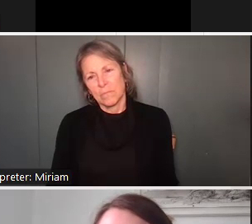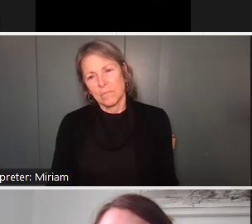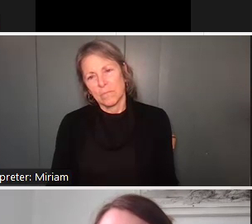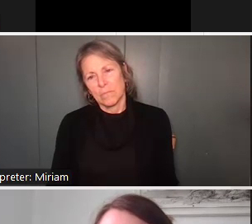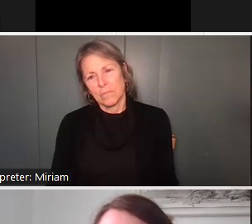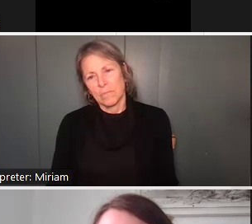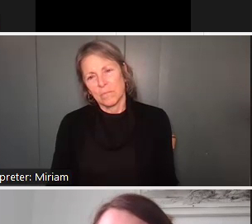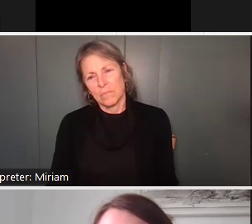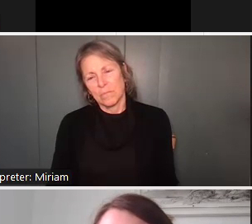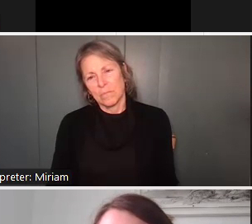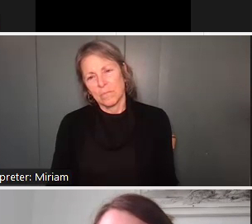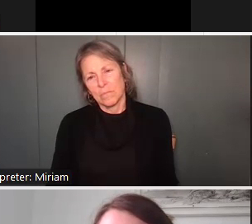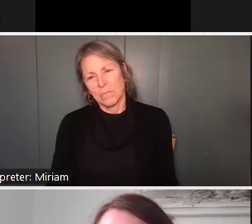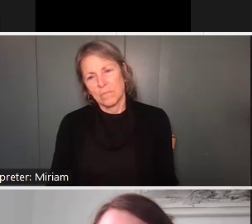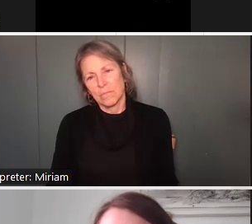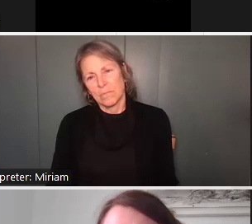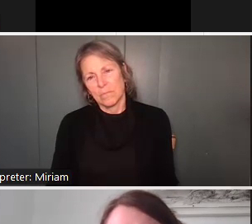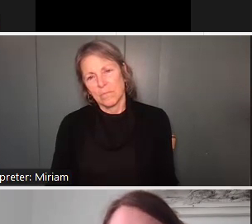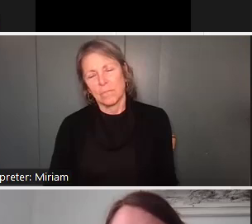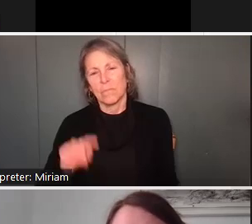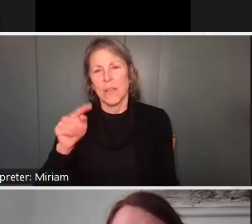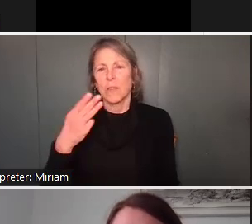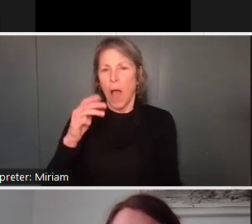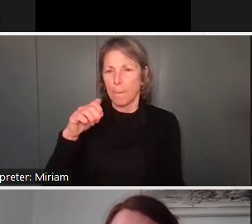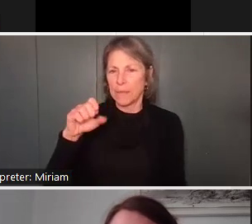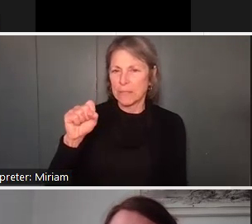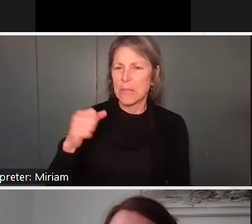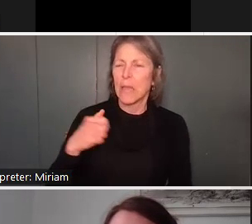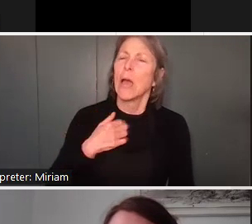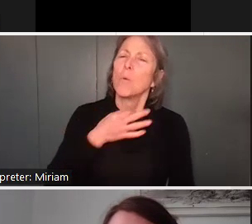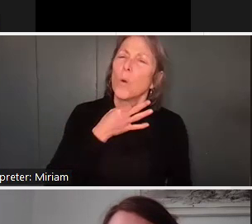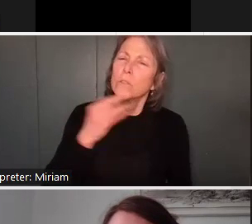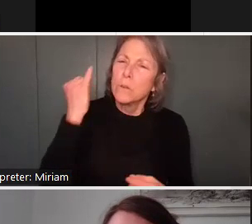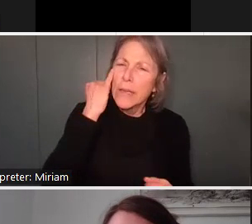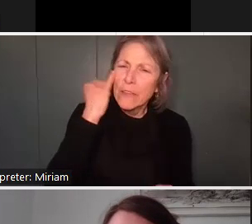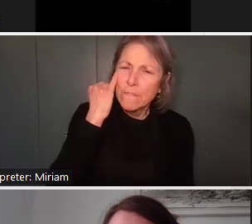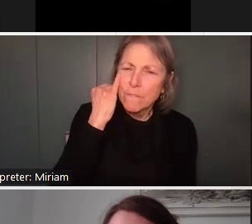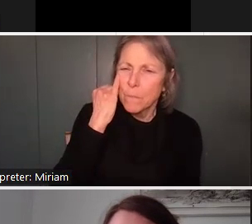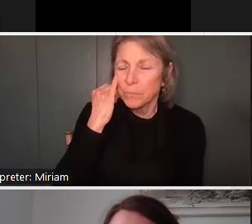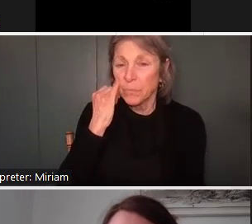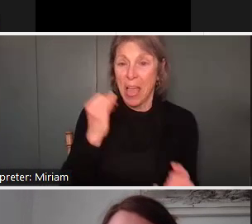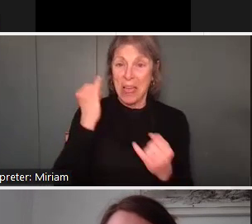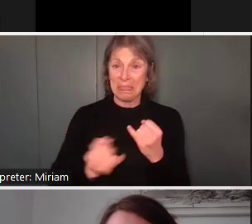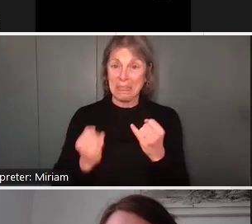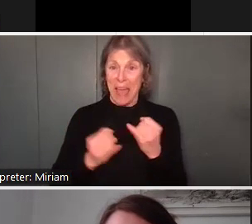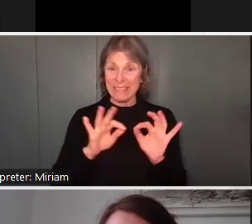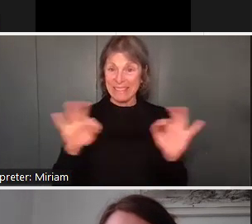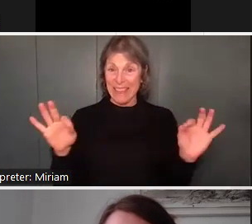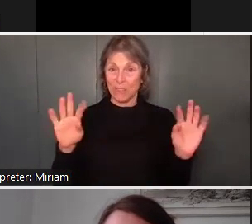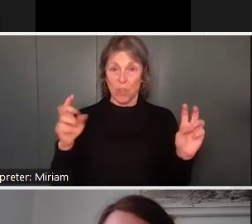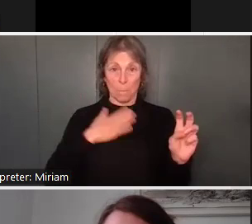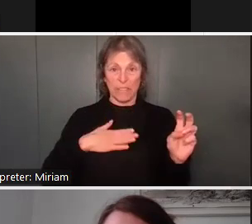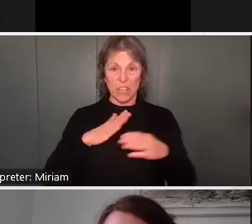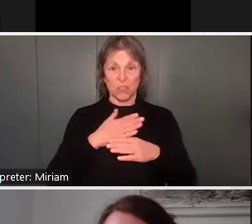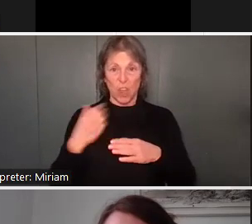be right to include that. Well, I wonder if the last sentence there, please share